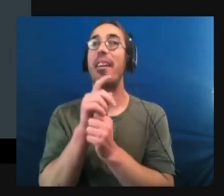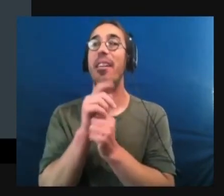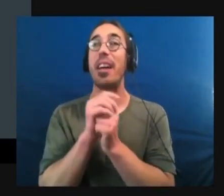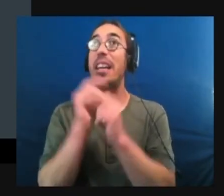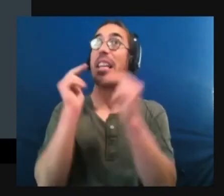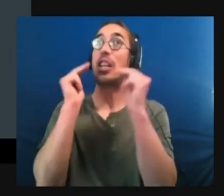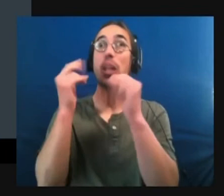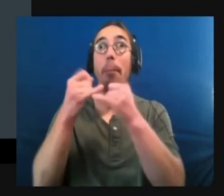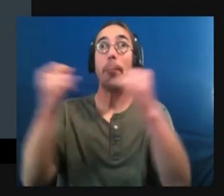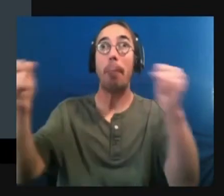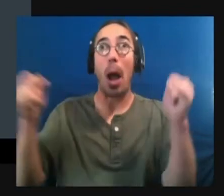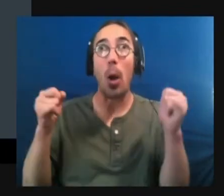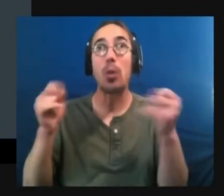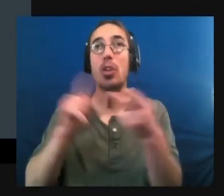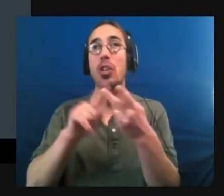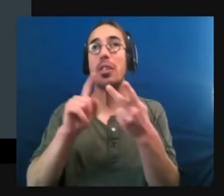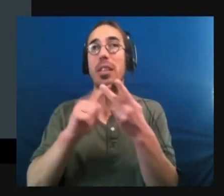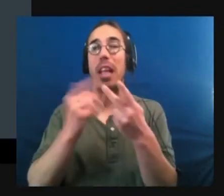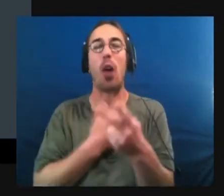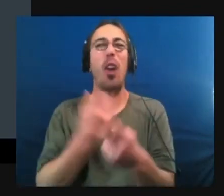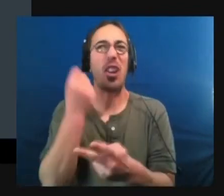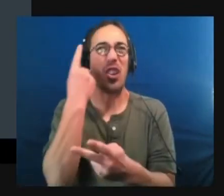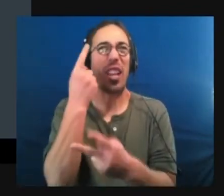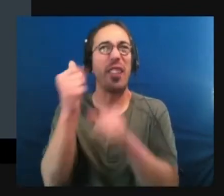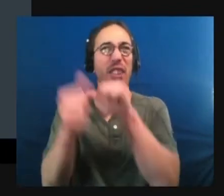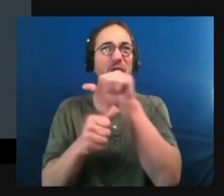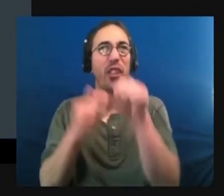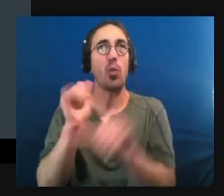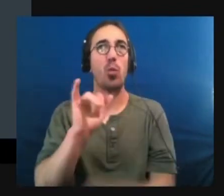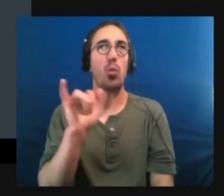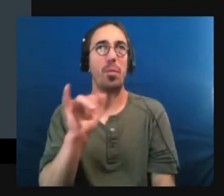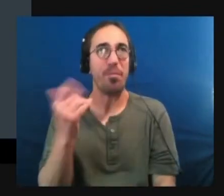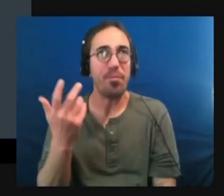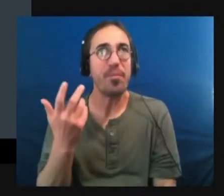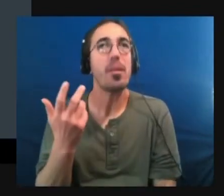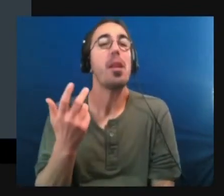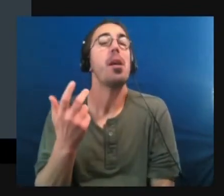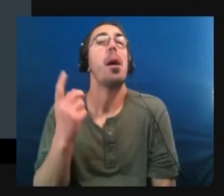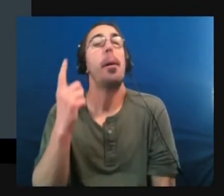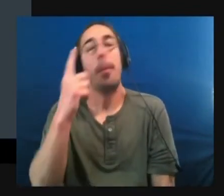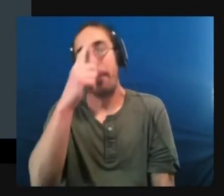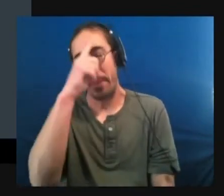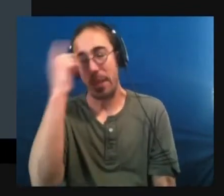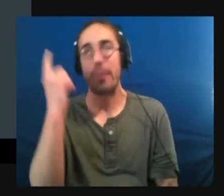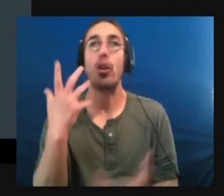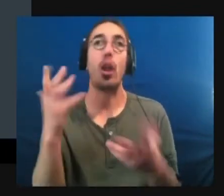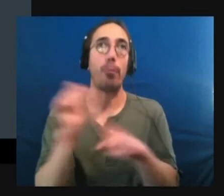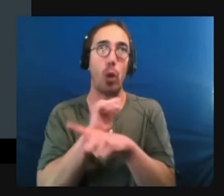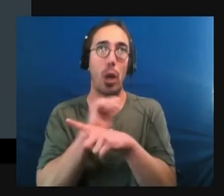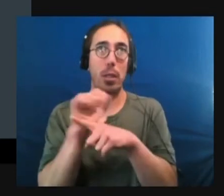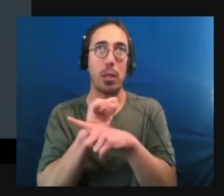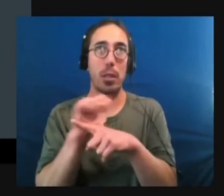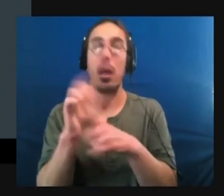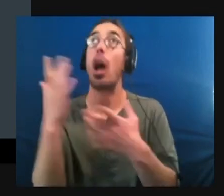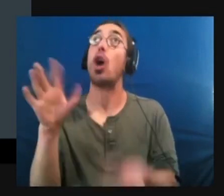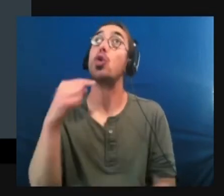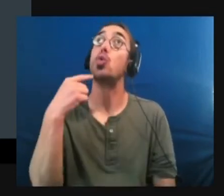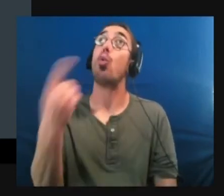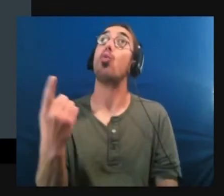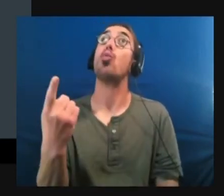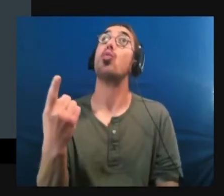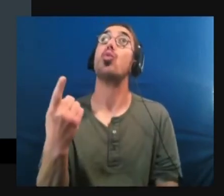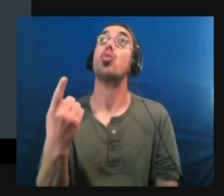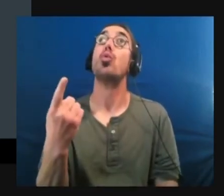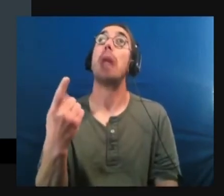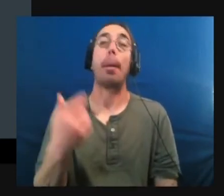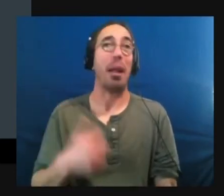boundaries, negotiating our understanding of each other, because we've had so much practice to do. I told you that I am a living